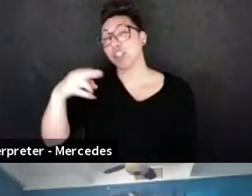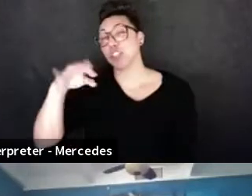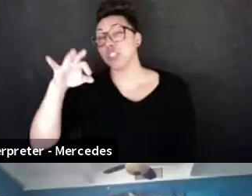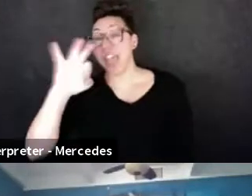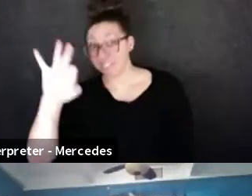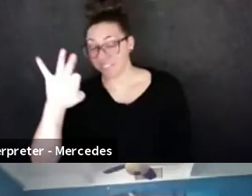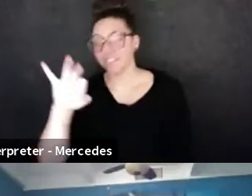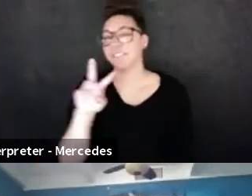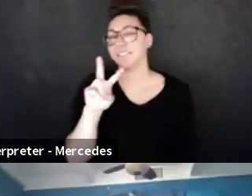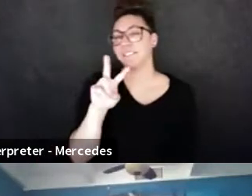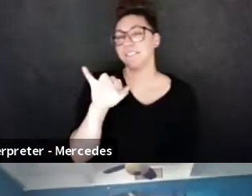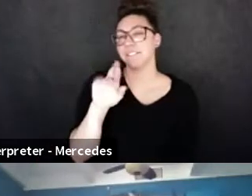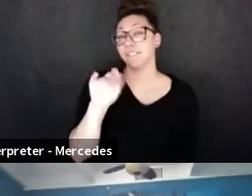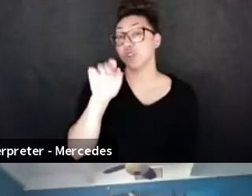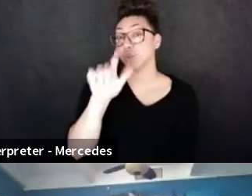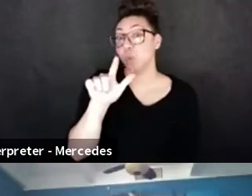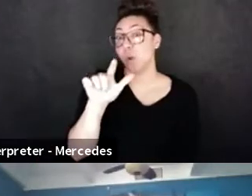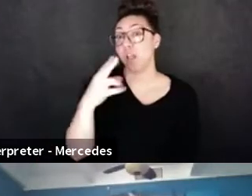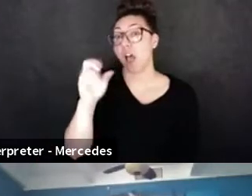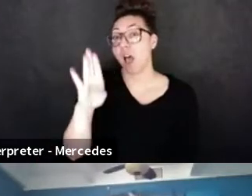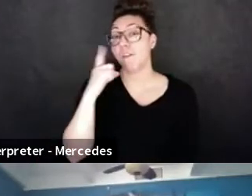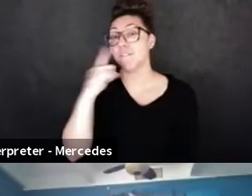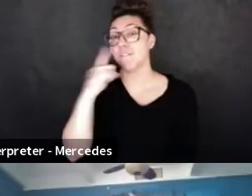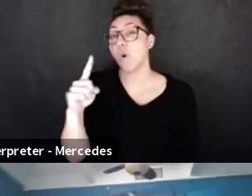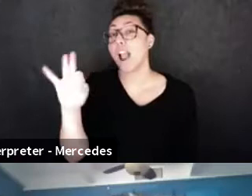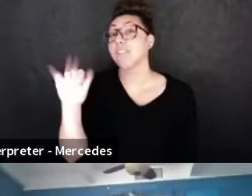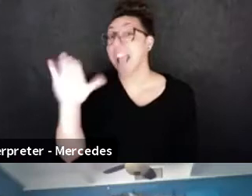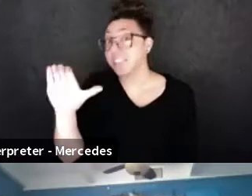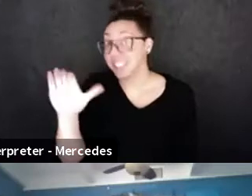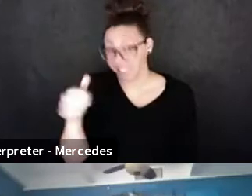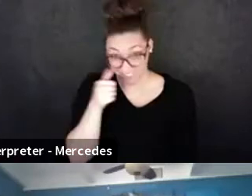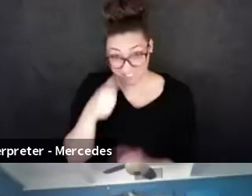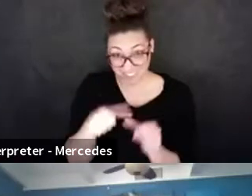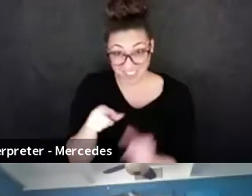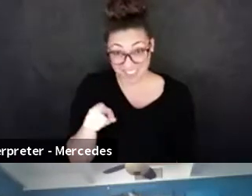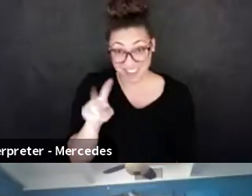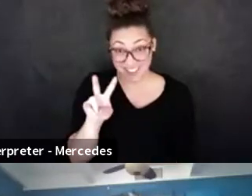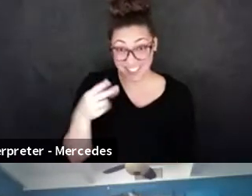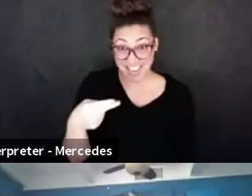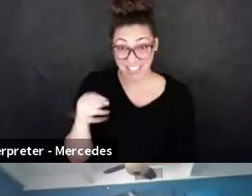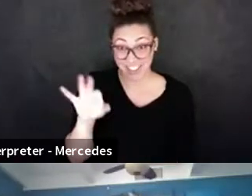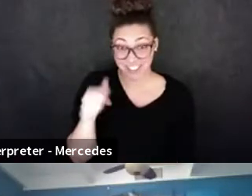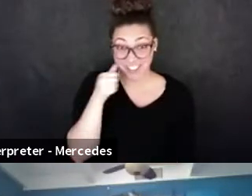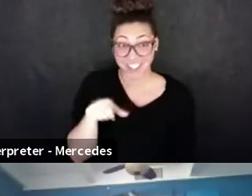VHF. Does anybody recognize that acronym? Okay, so TV